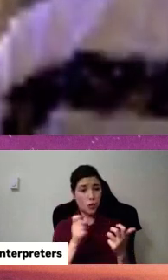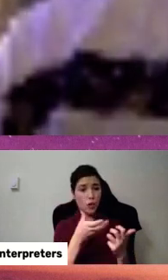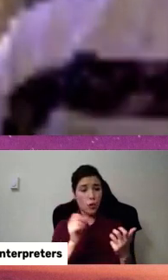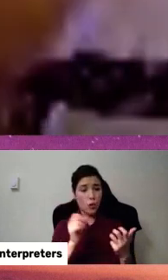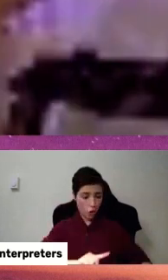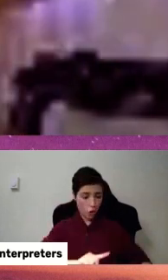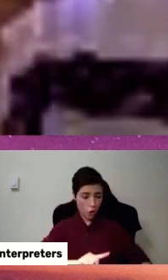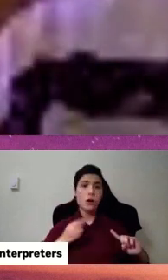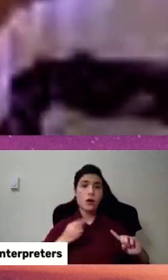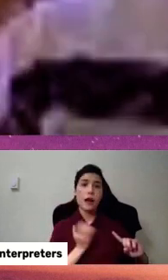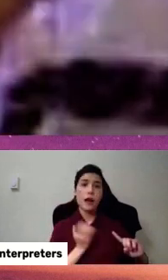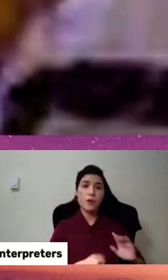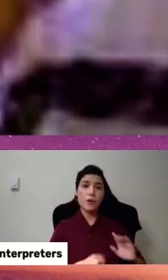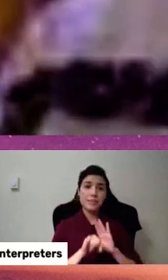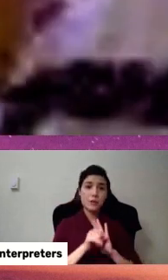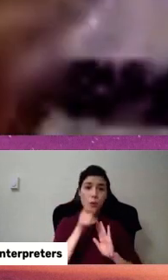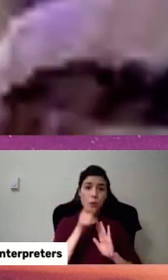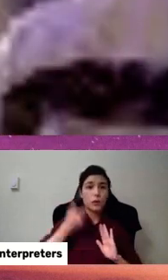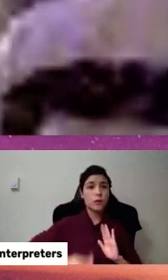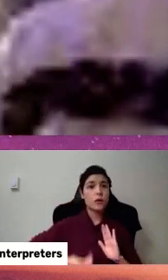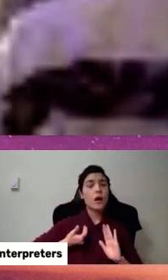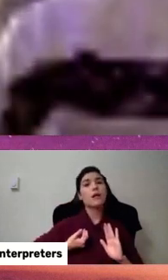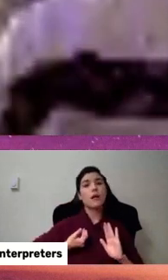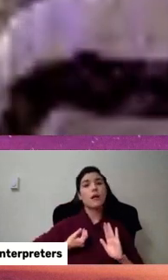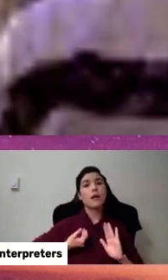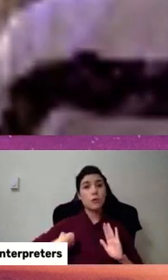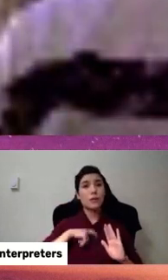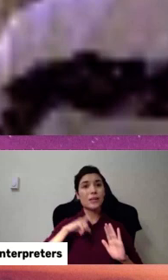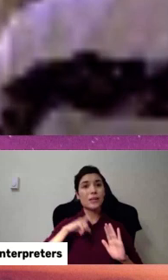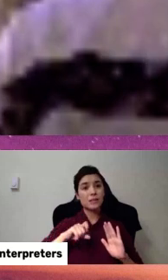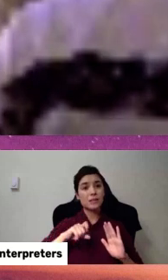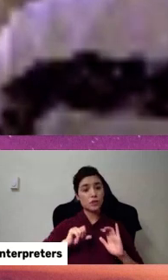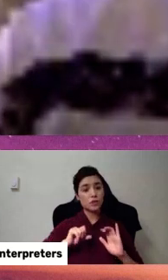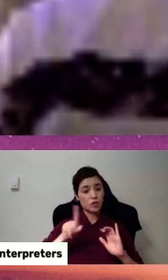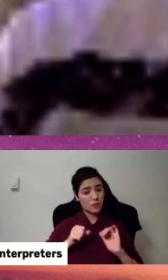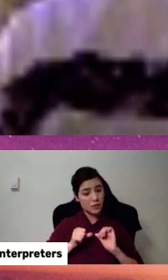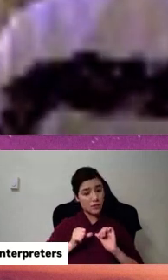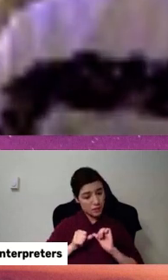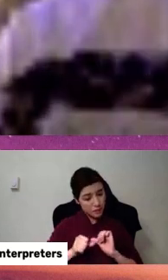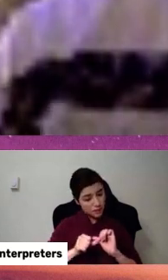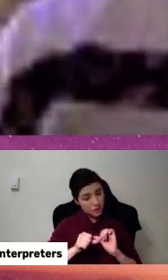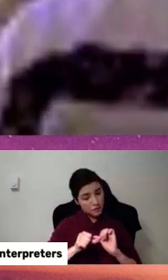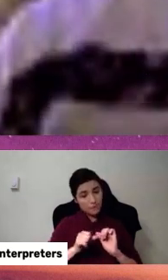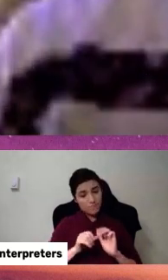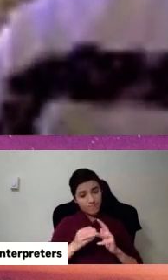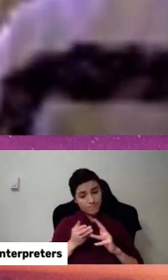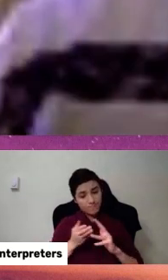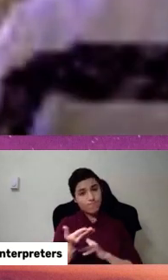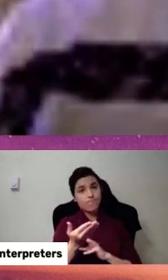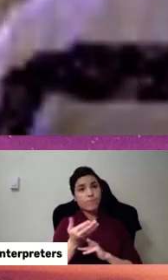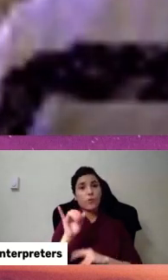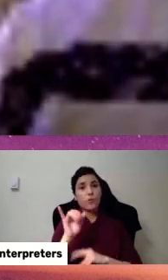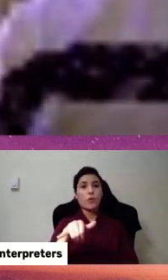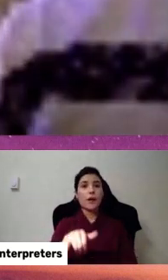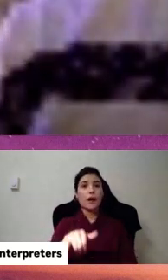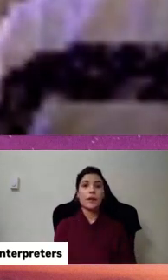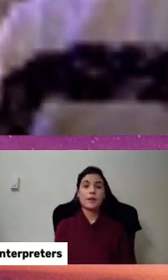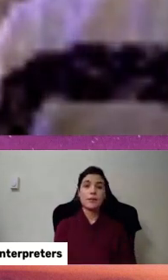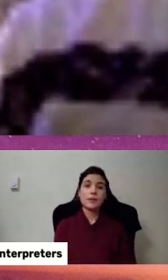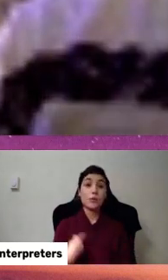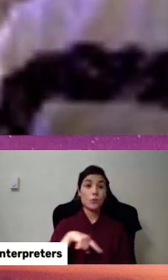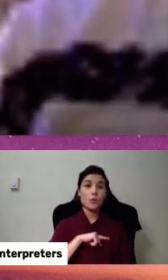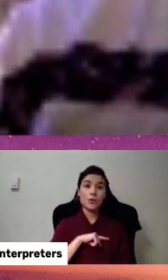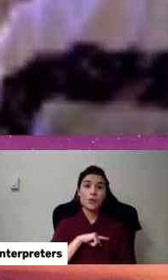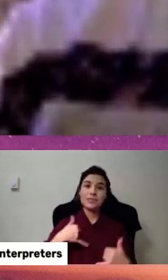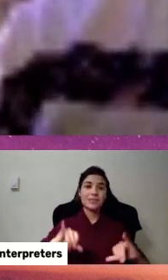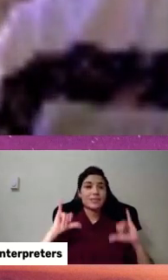to actively work through that as we're speaking about these things. We're working on our wording. So thank you for